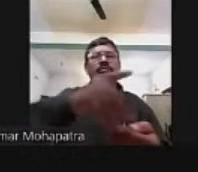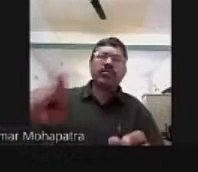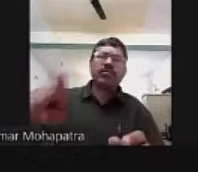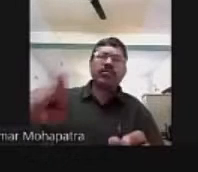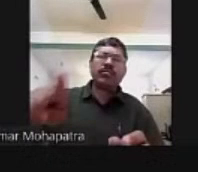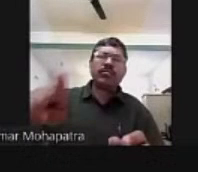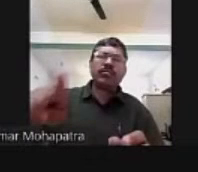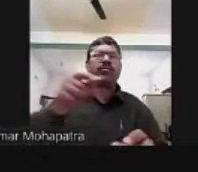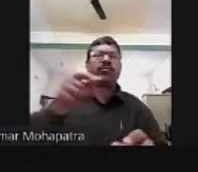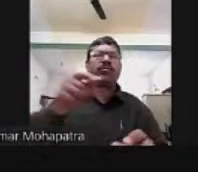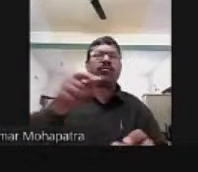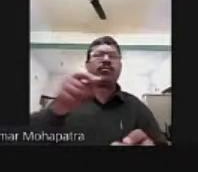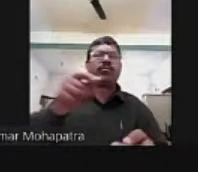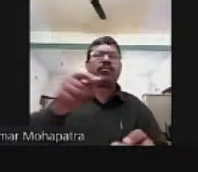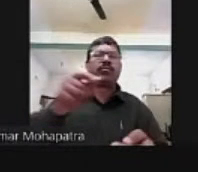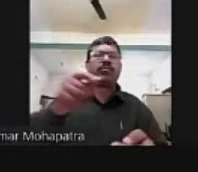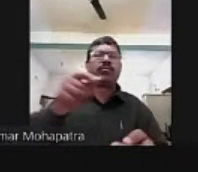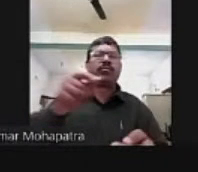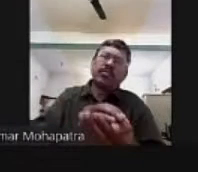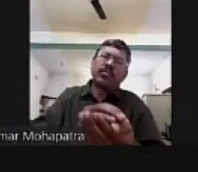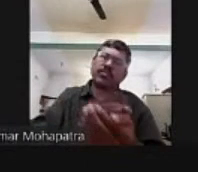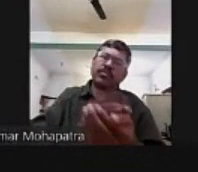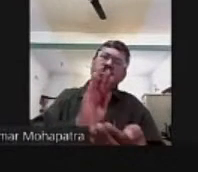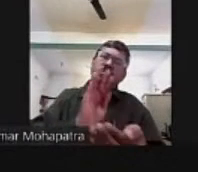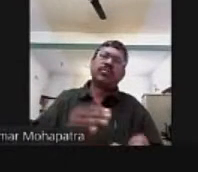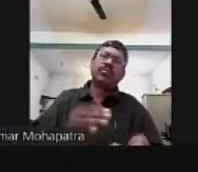but the reflection, which is